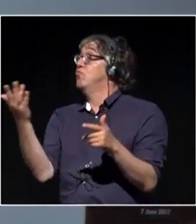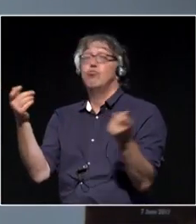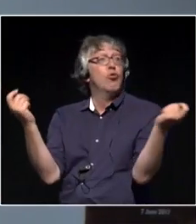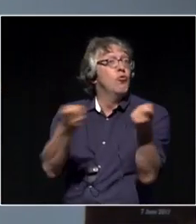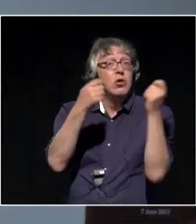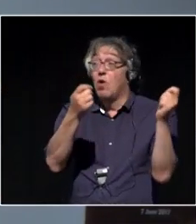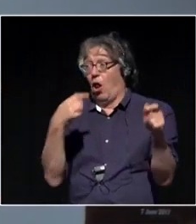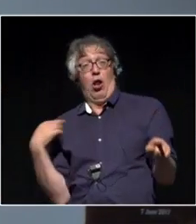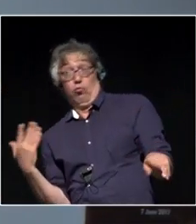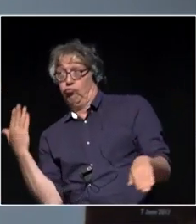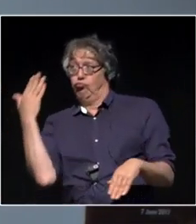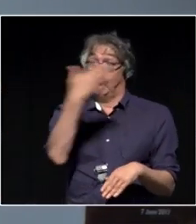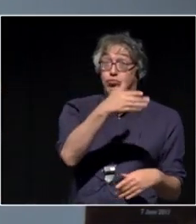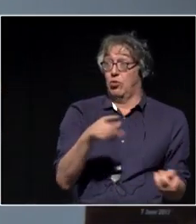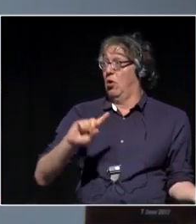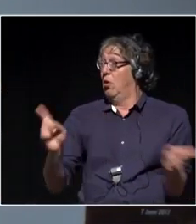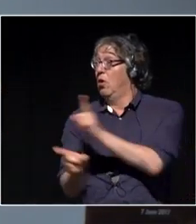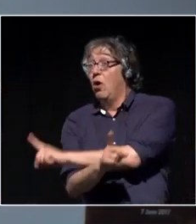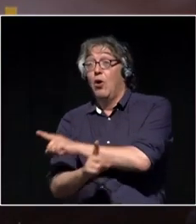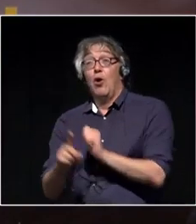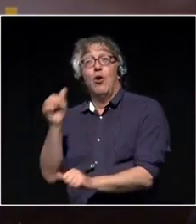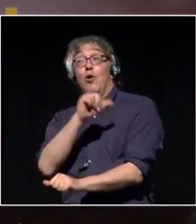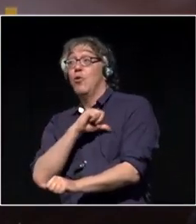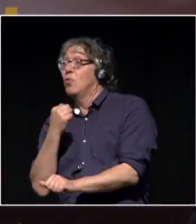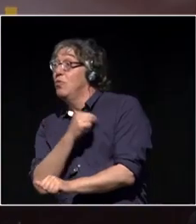was shared by Christians and vice versa.